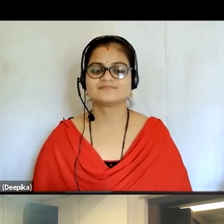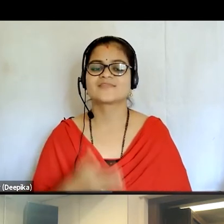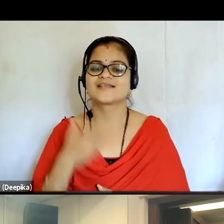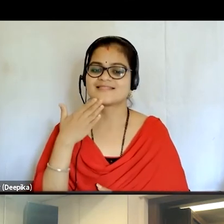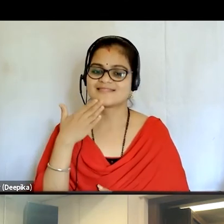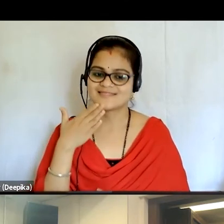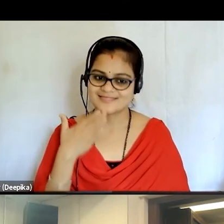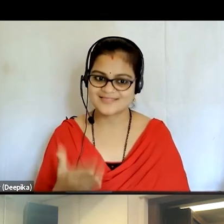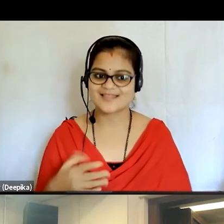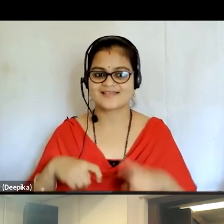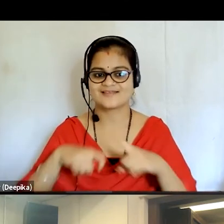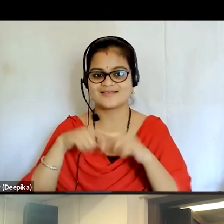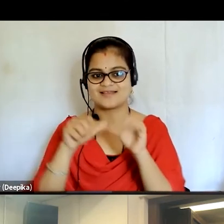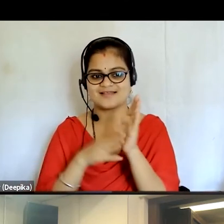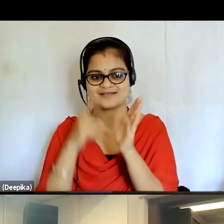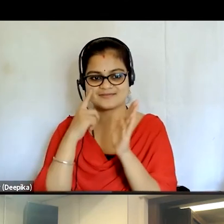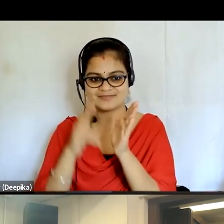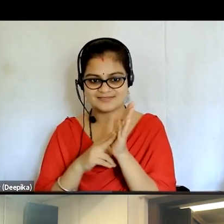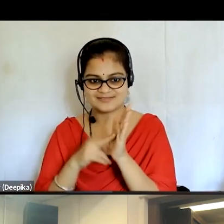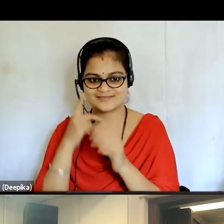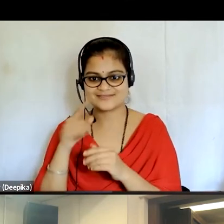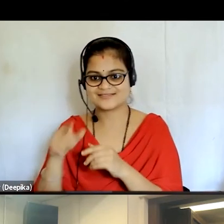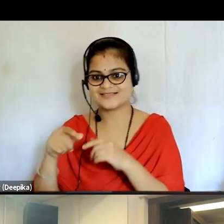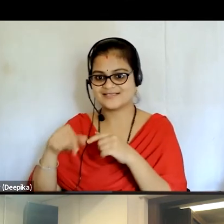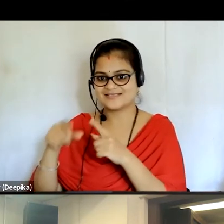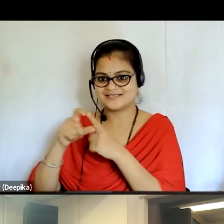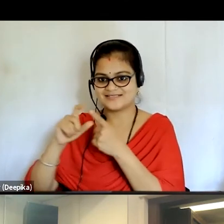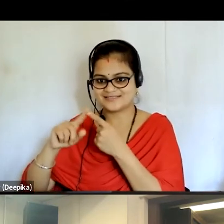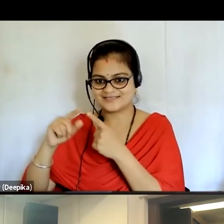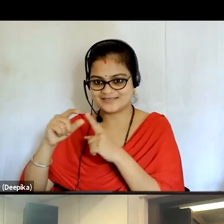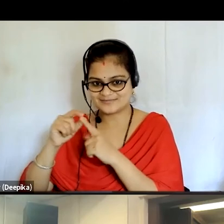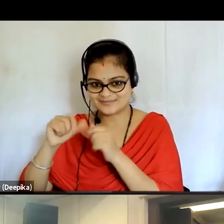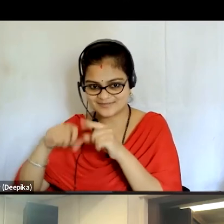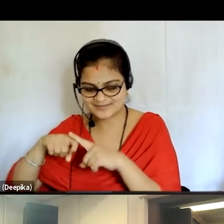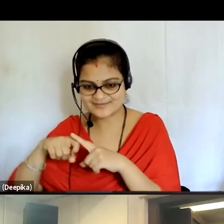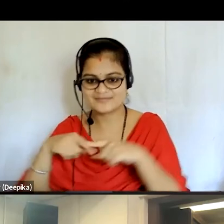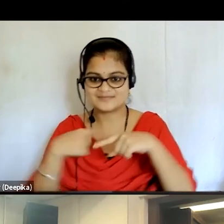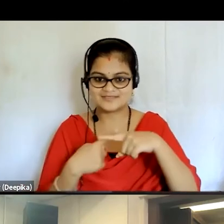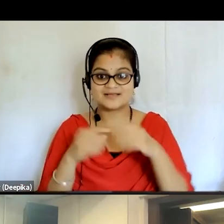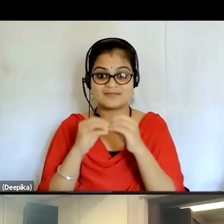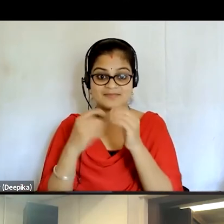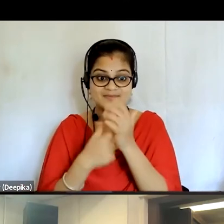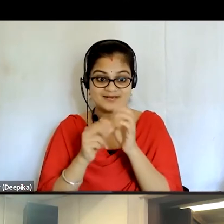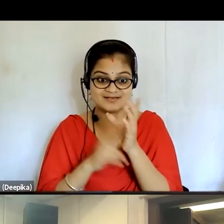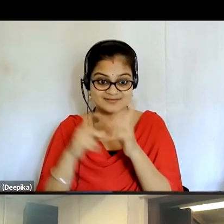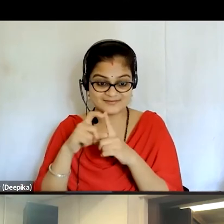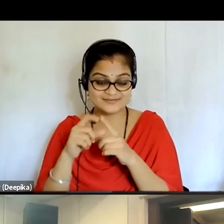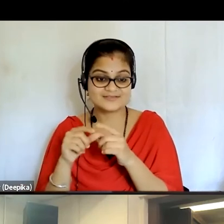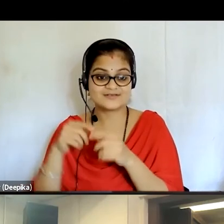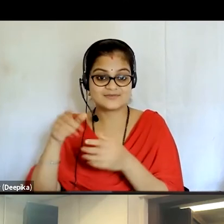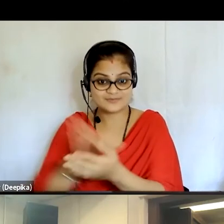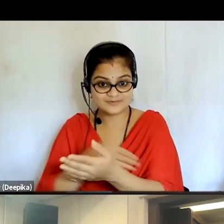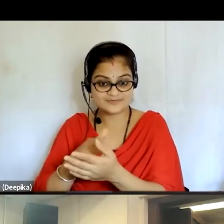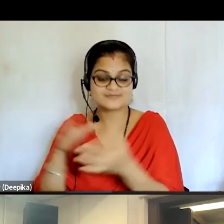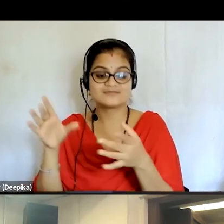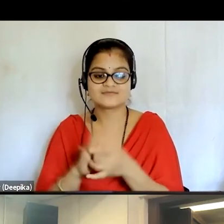Thank you, Kamini. This is Deepak, me, the entire team at Brand Music, signing off with